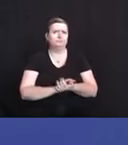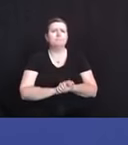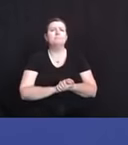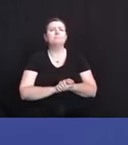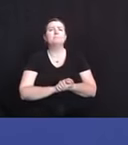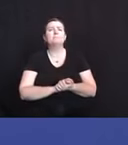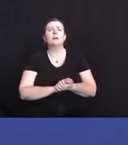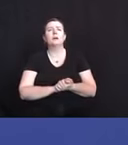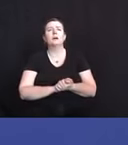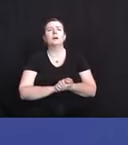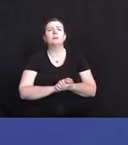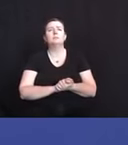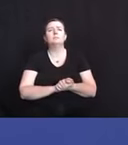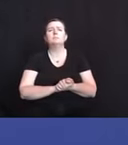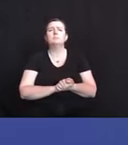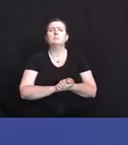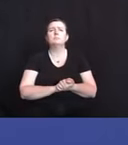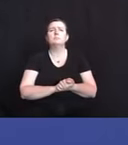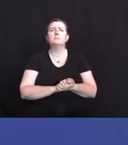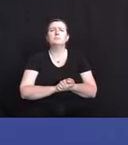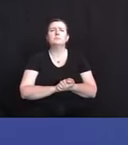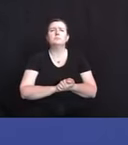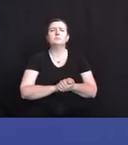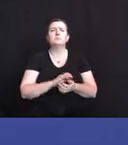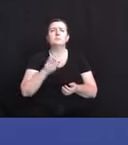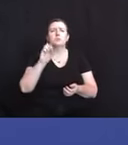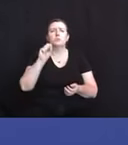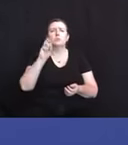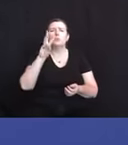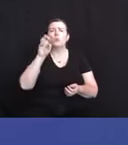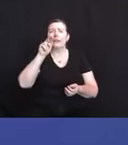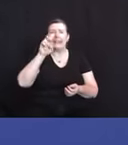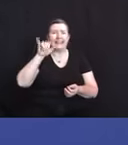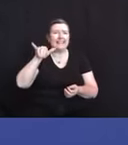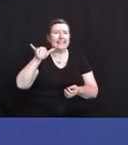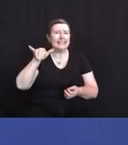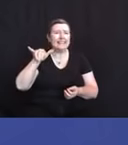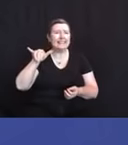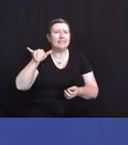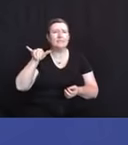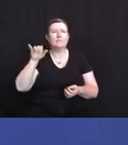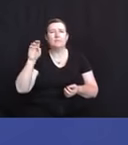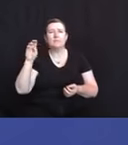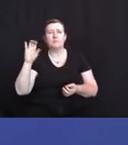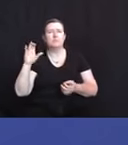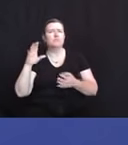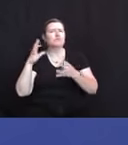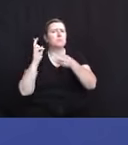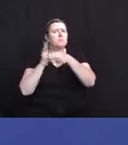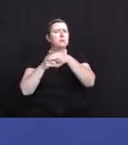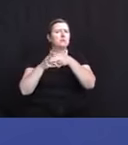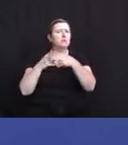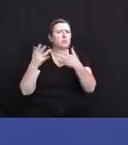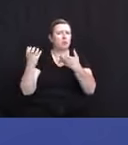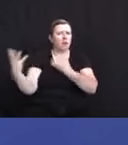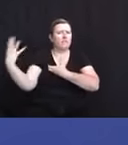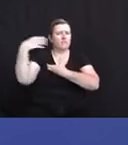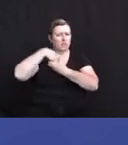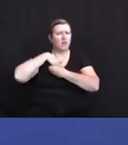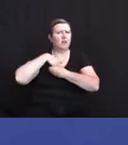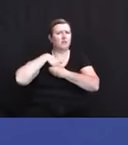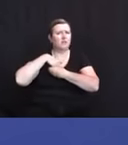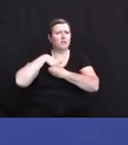be included in this process of making these decisions? Do you think that's fair or not? I'll repeat what I said. I think we've been